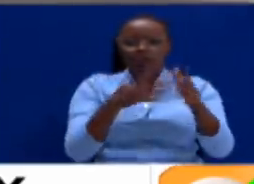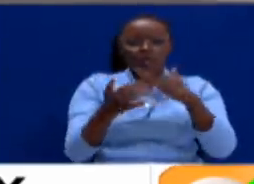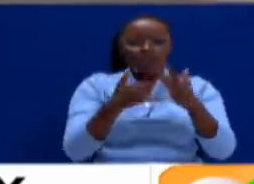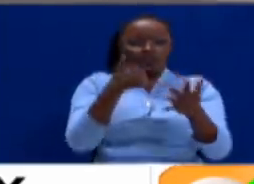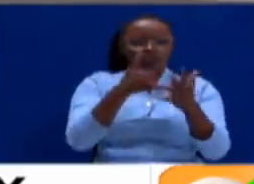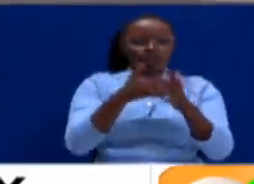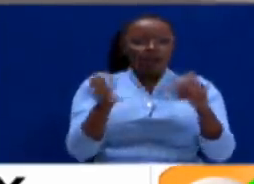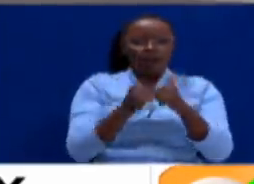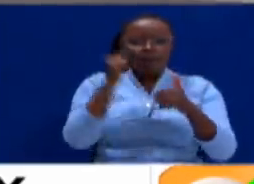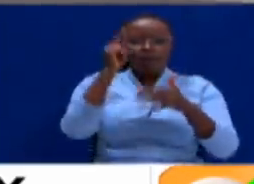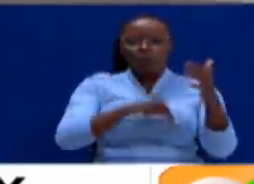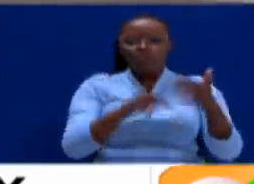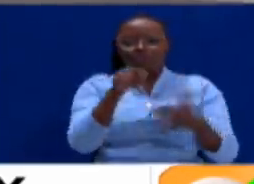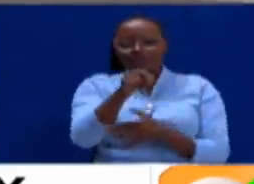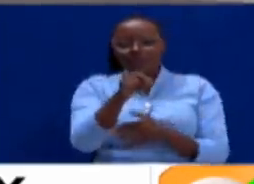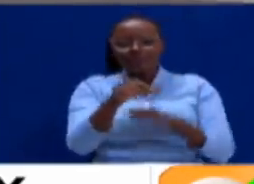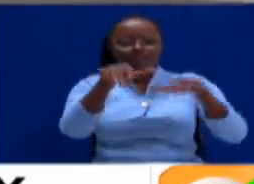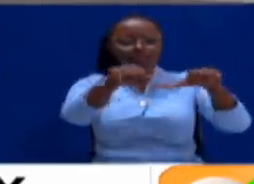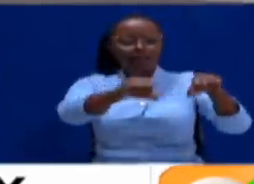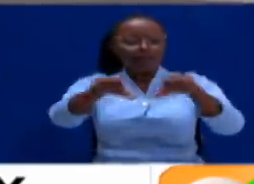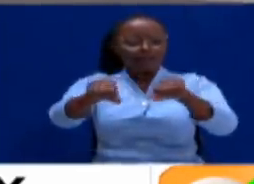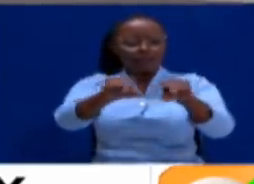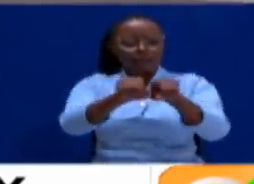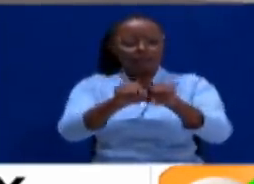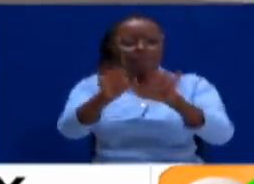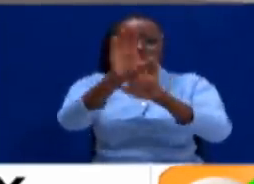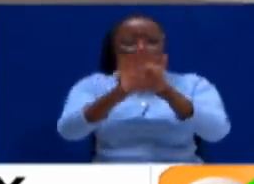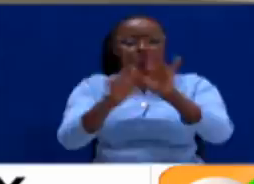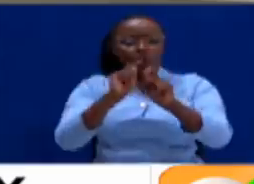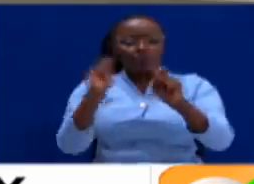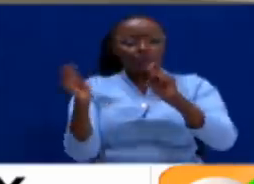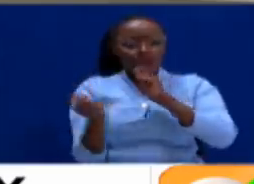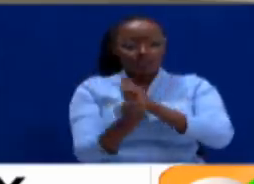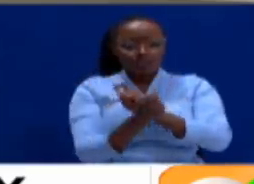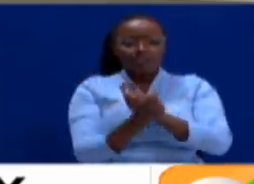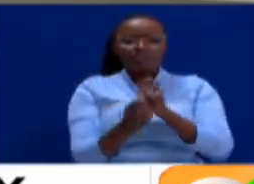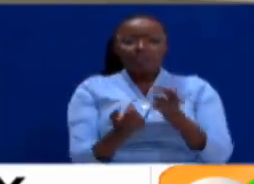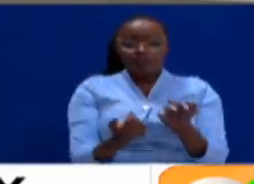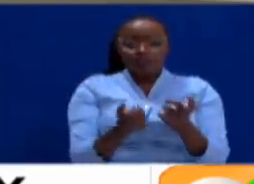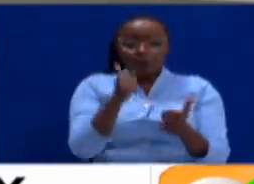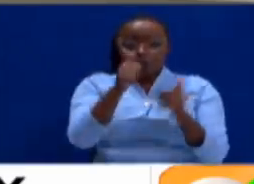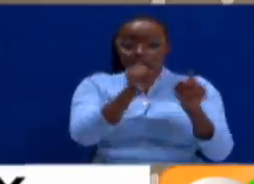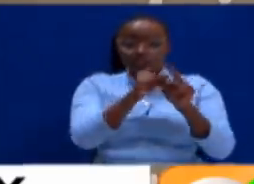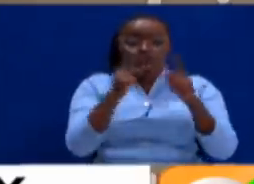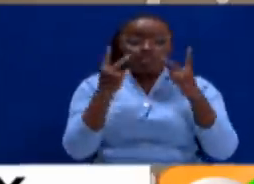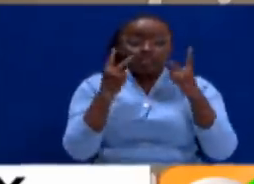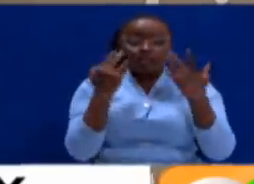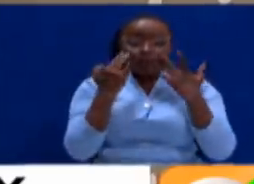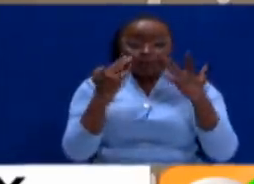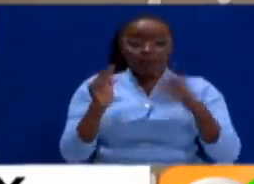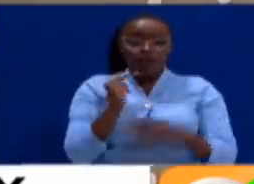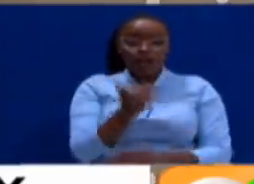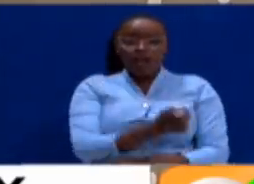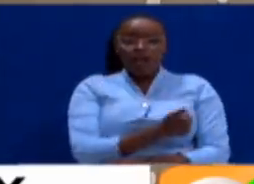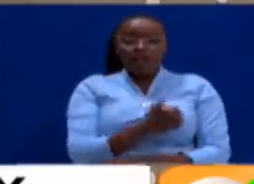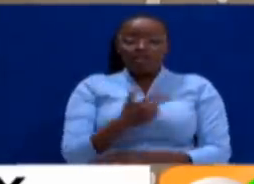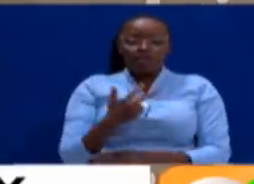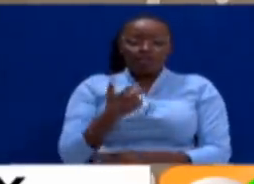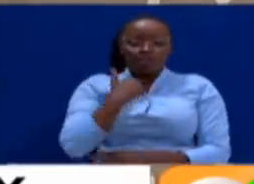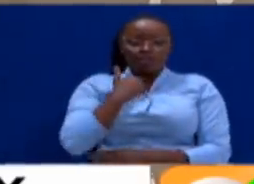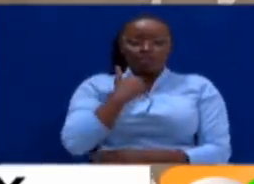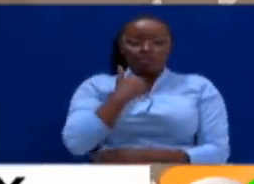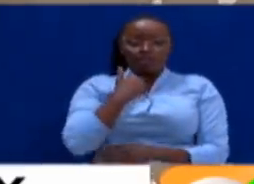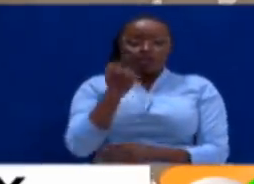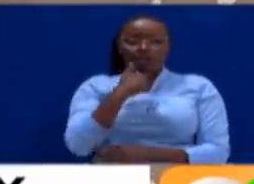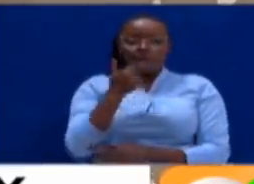what's happening. This is succession. This is about constitutional change, which, as you've seen, we are hard-pressed to understand from those